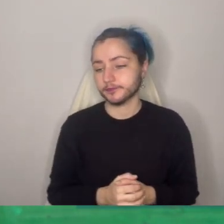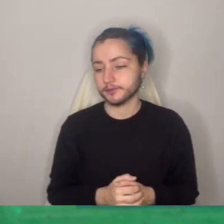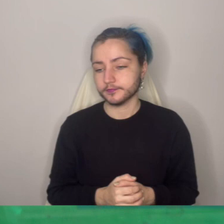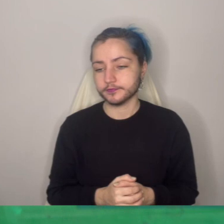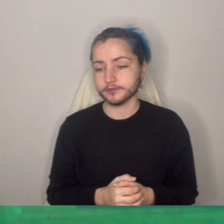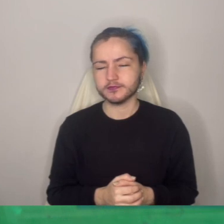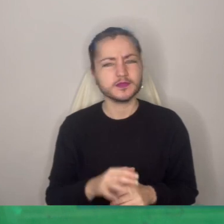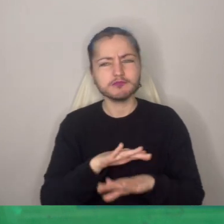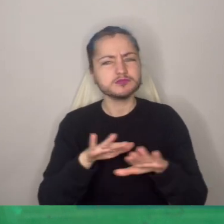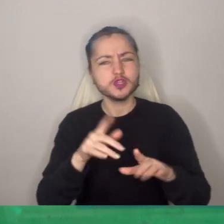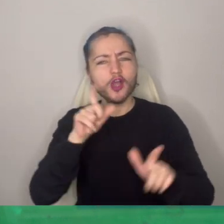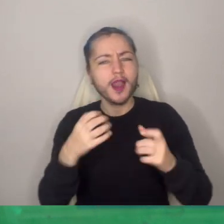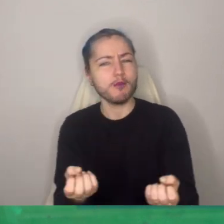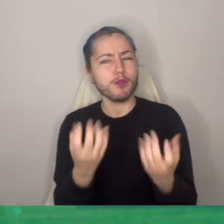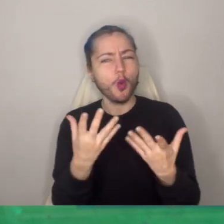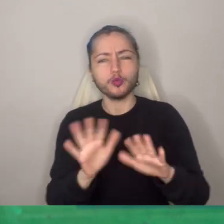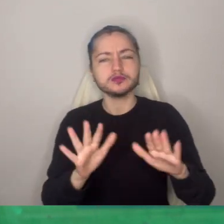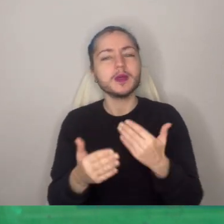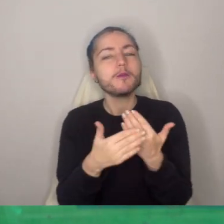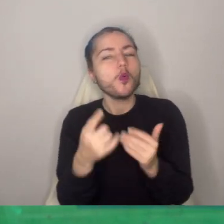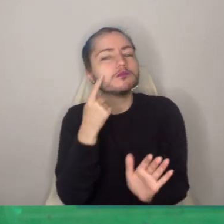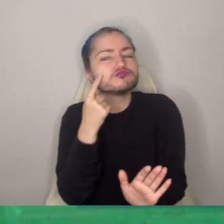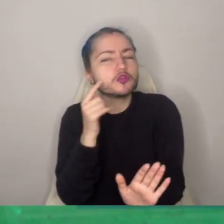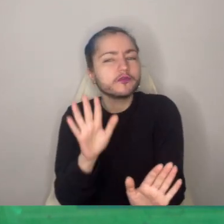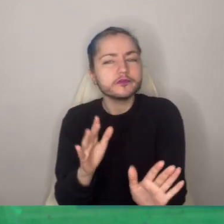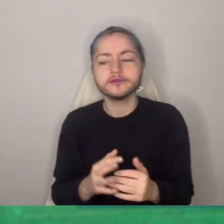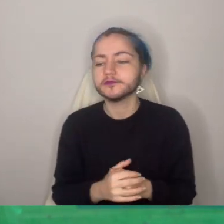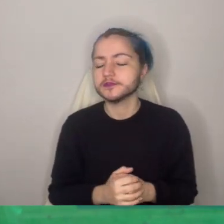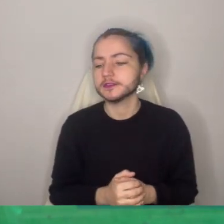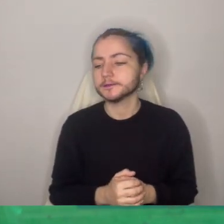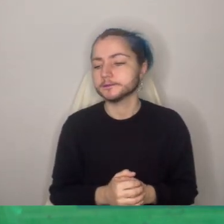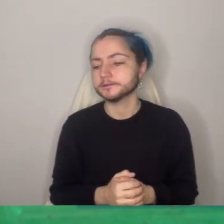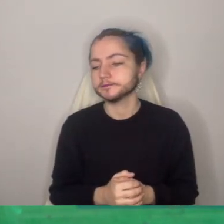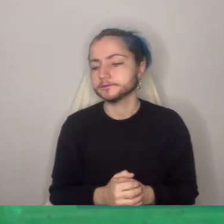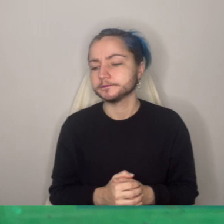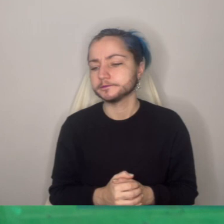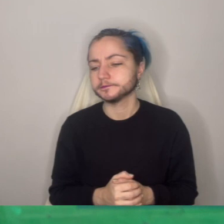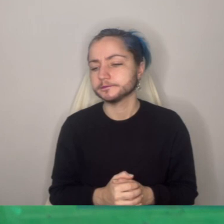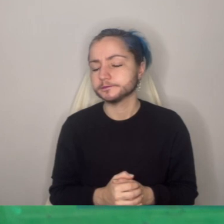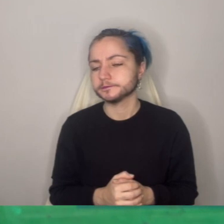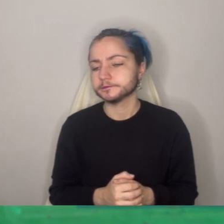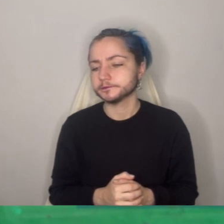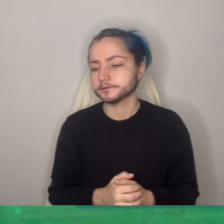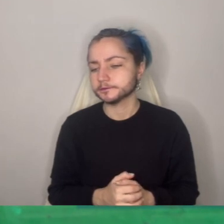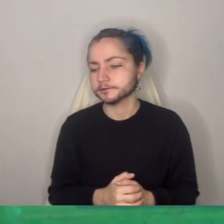And it's not going to be the brightest colour, it's going to be a little more subtle than the other colours that we've got on this.